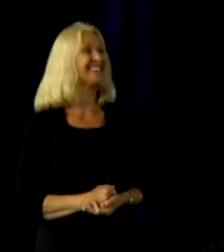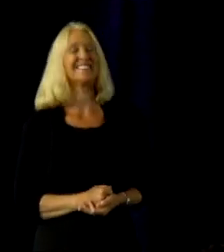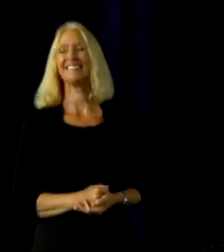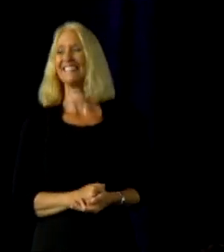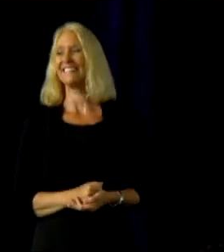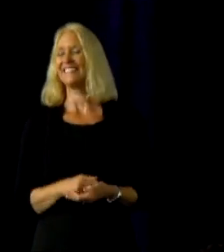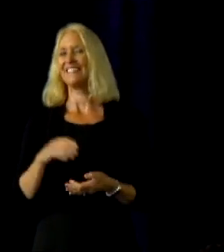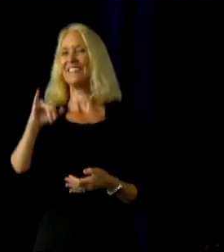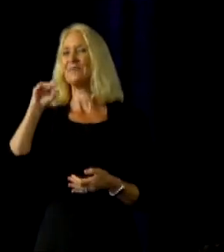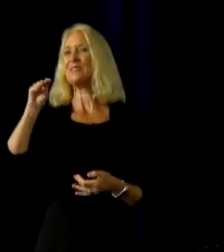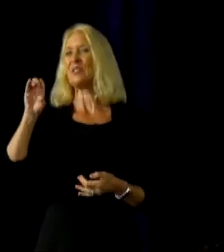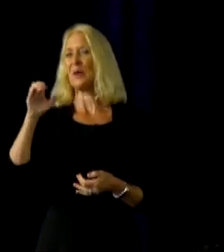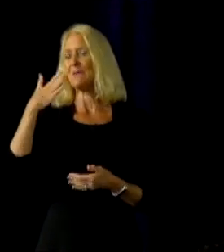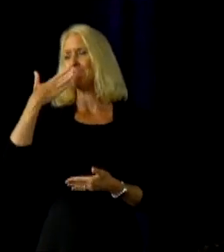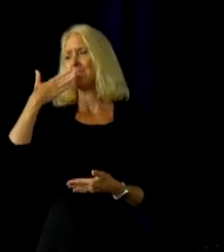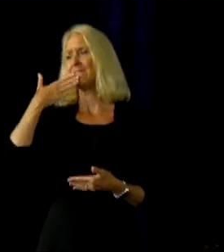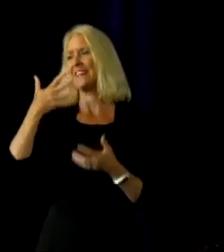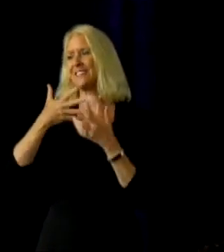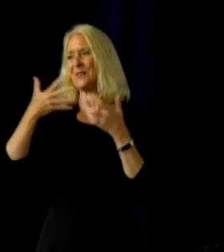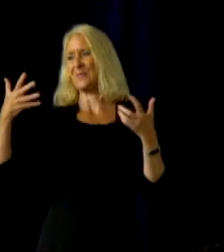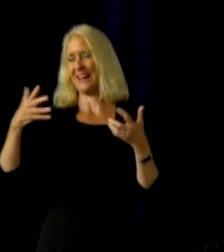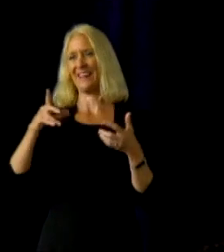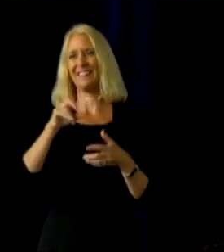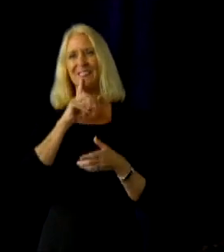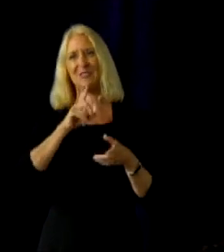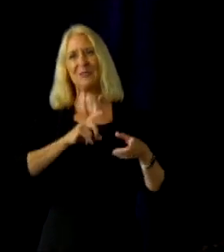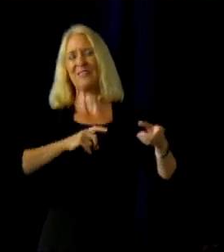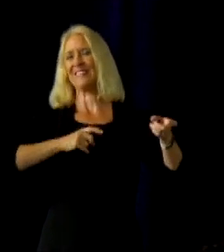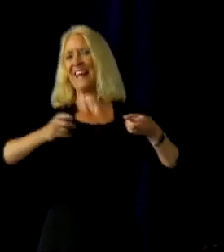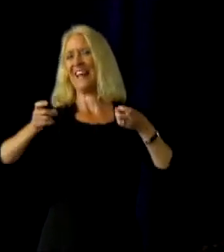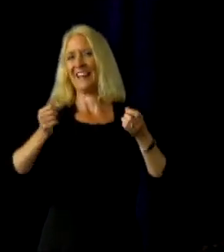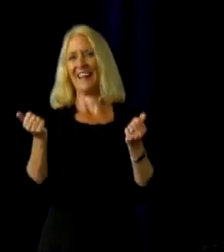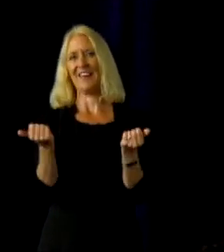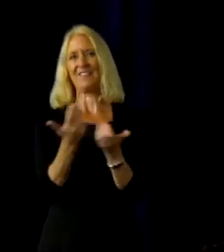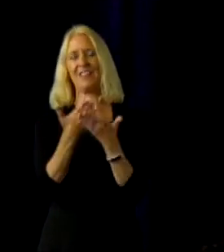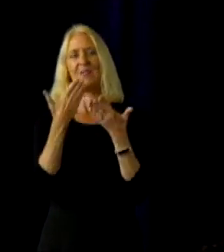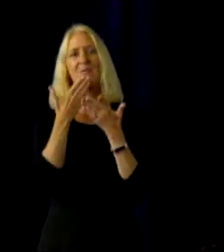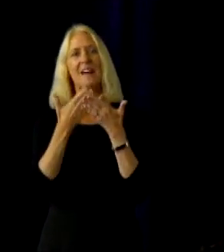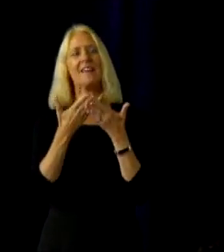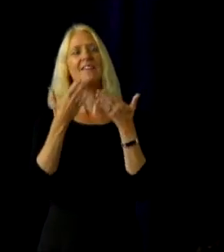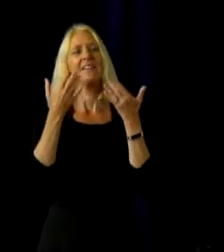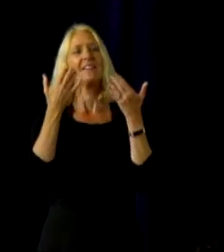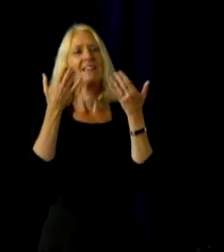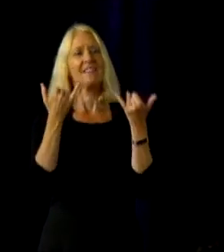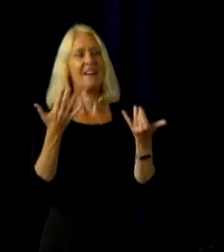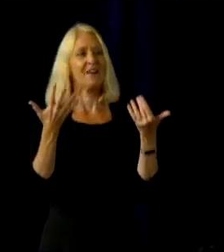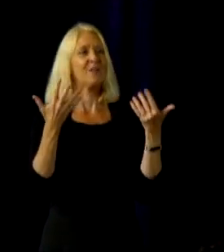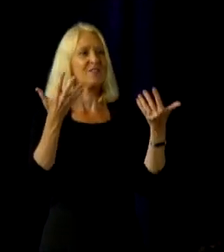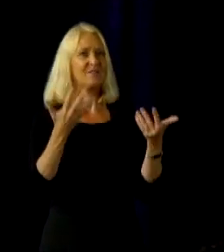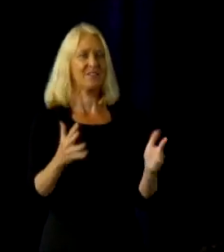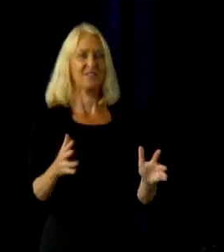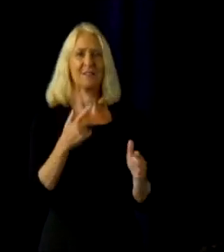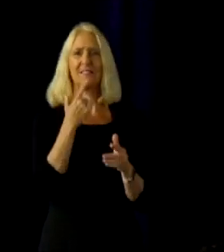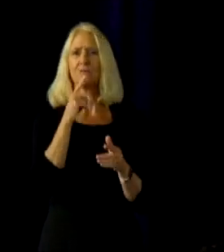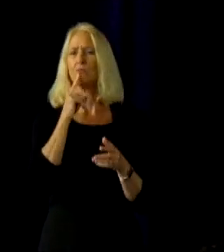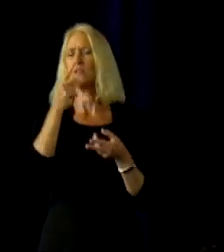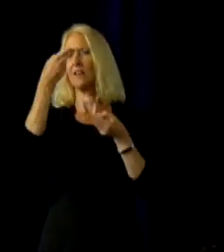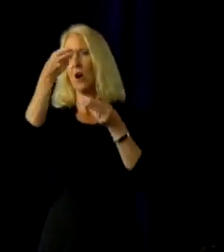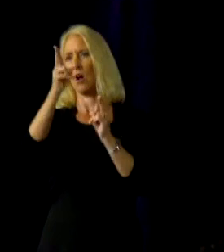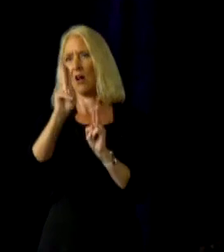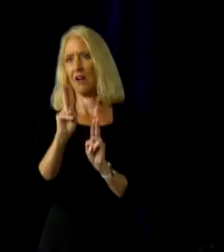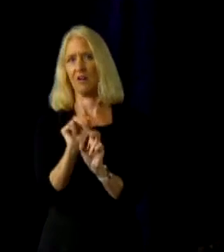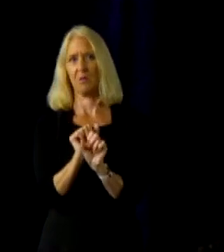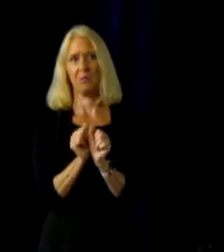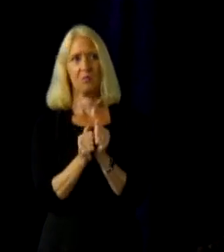Exactly. But Joe, thank you. You really kicked us off well. Finally, again, let me just close by saying it is really an honor to work with you.